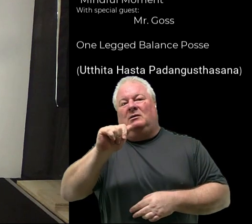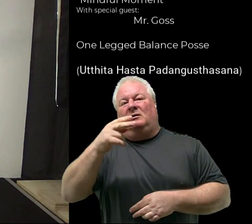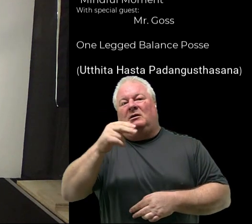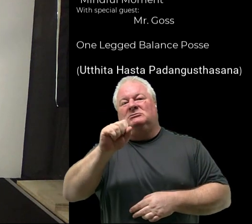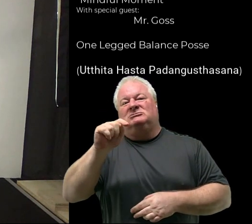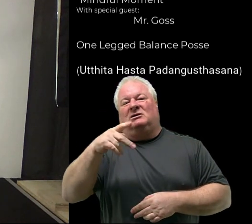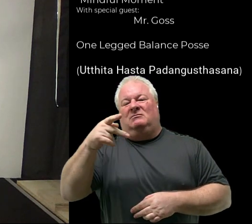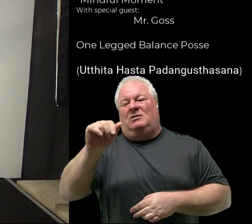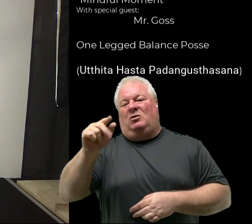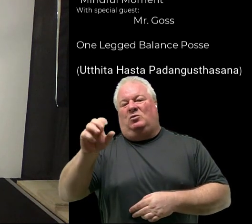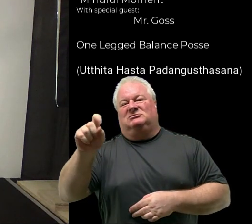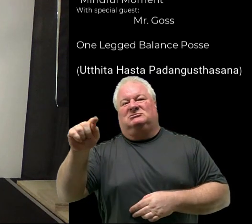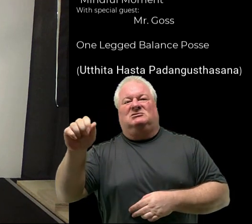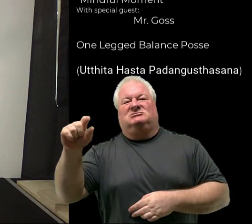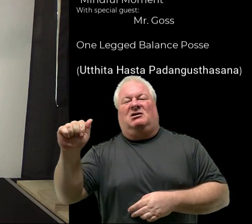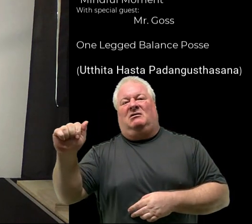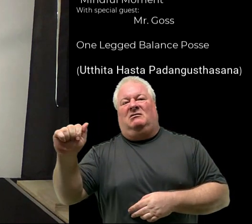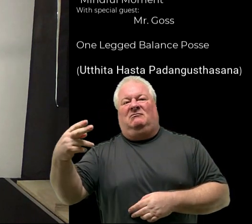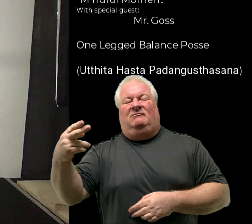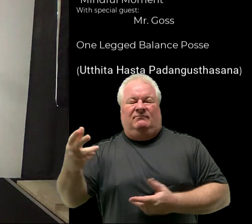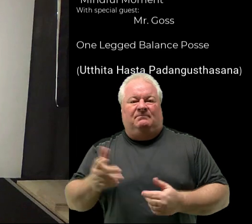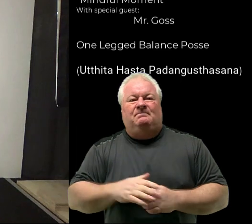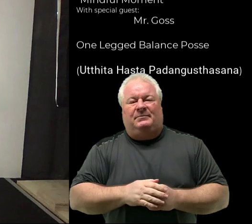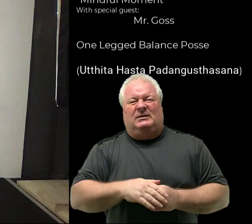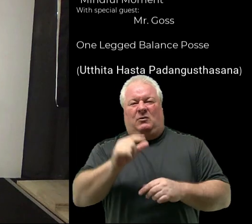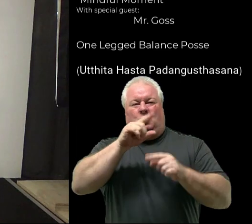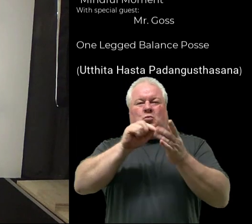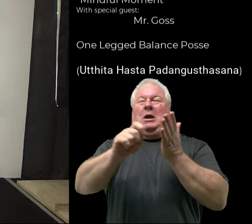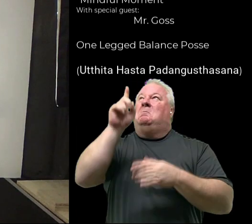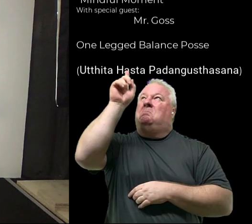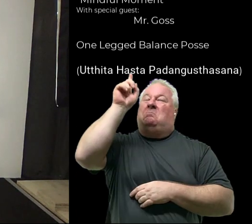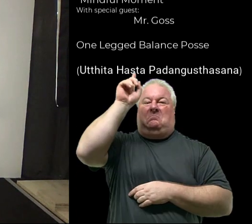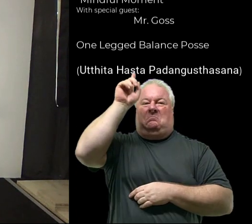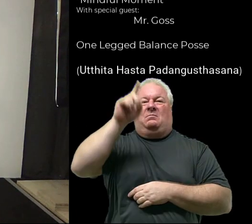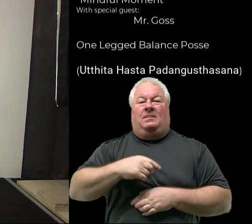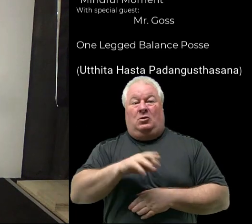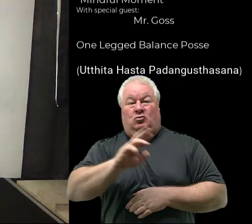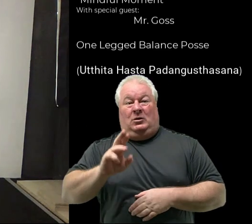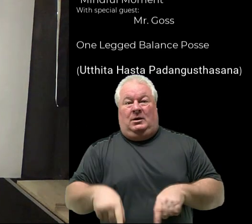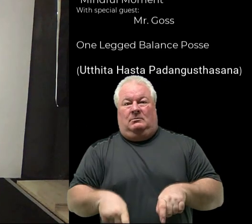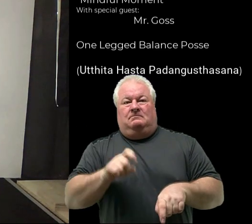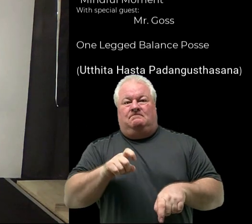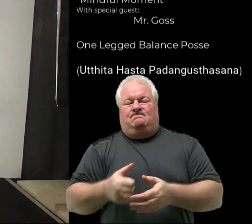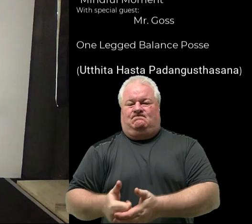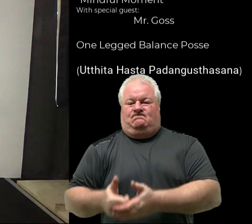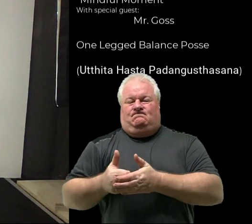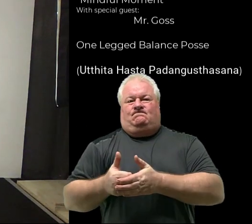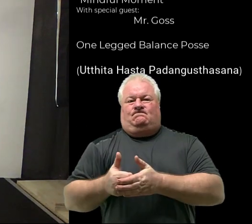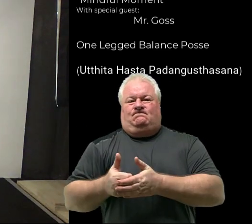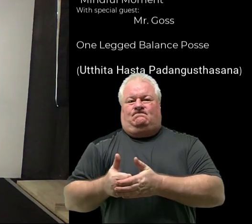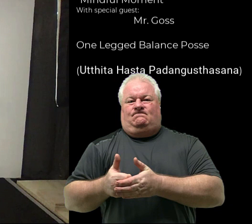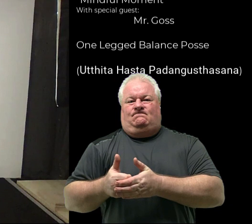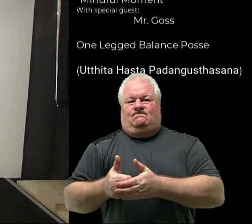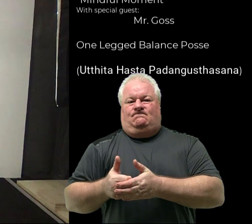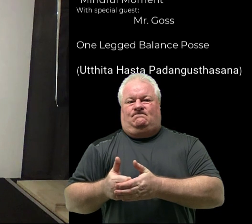Hasta Padangusthasana. Right, so here we go. We're going to take our balance on our right leg. We're going to really just firm up that right thigh a